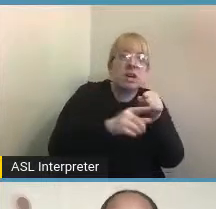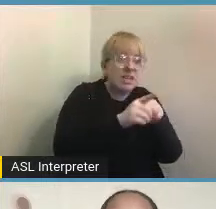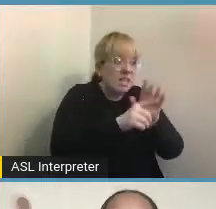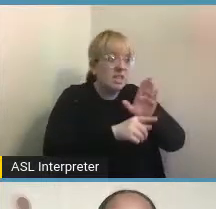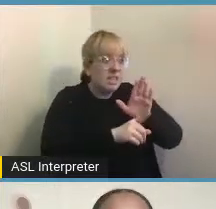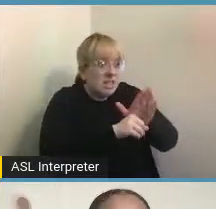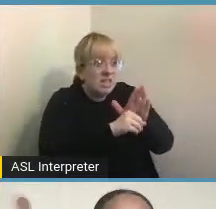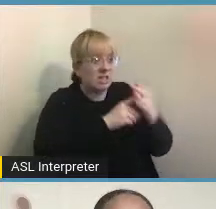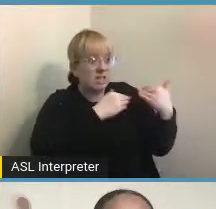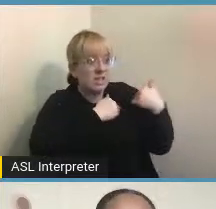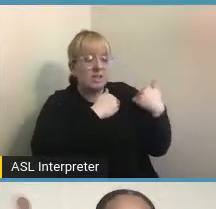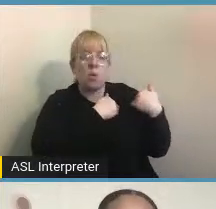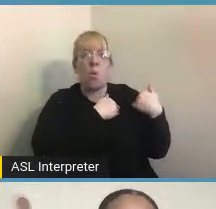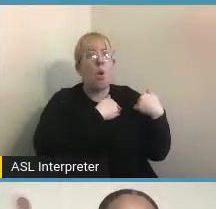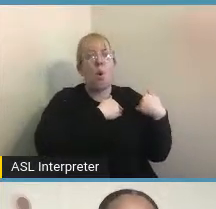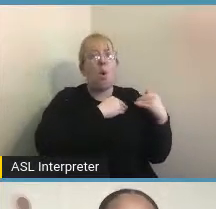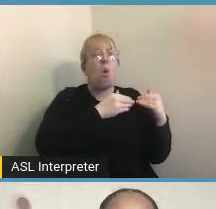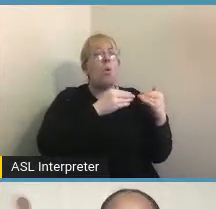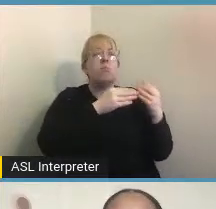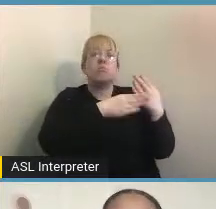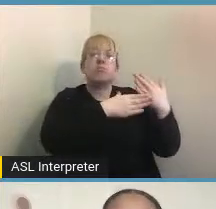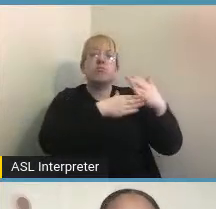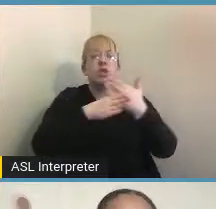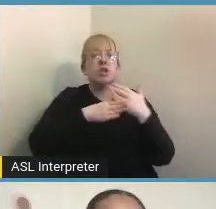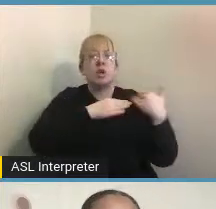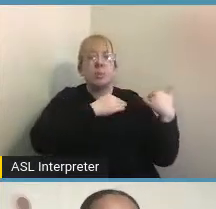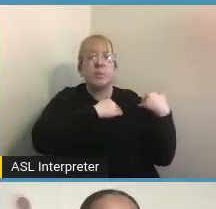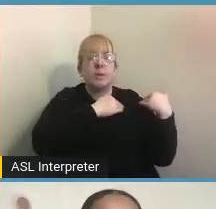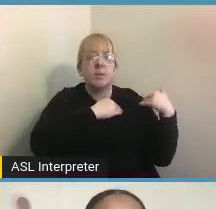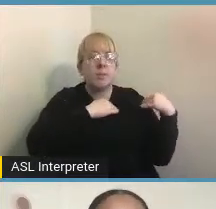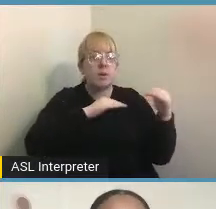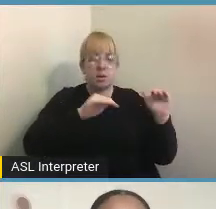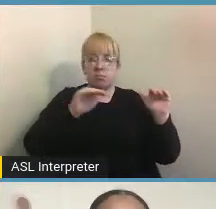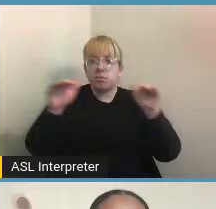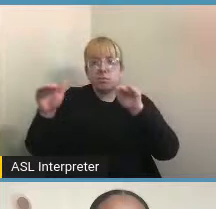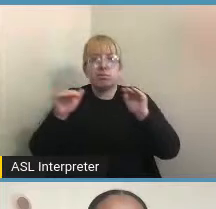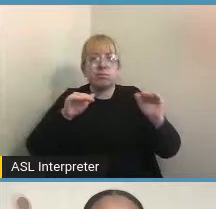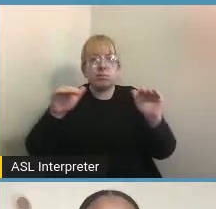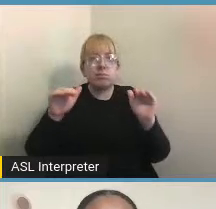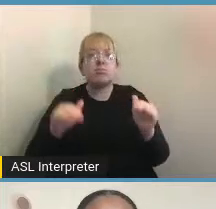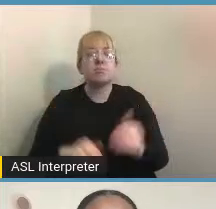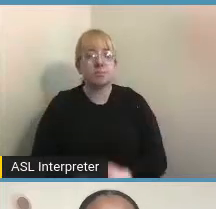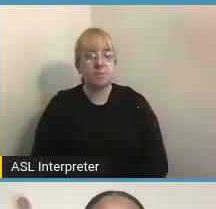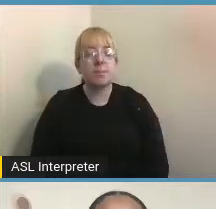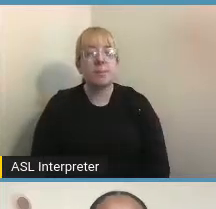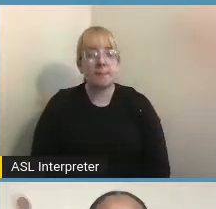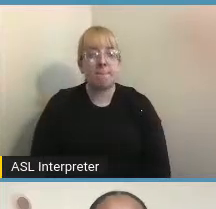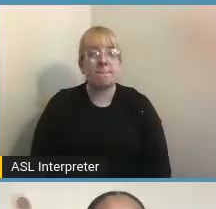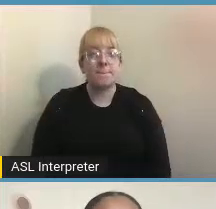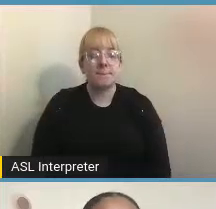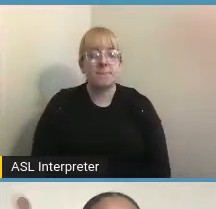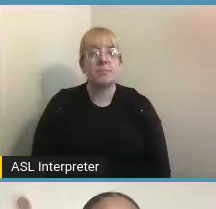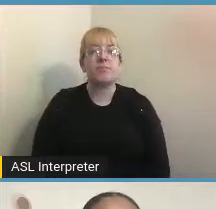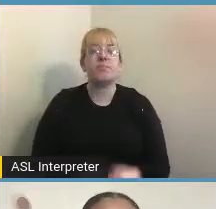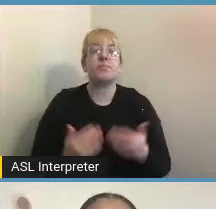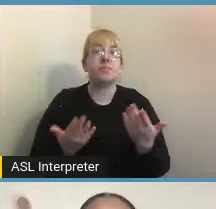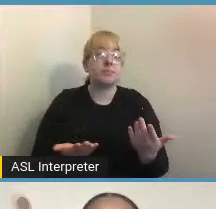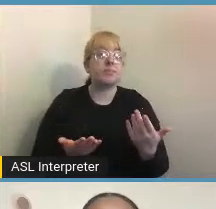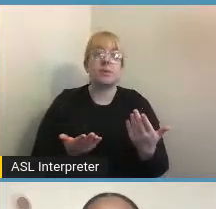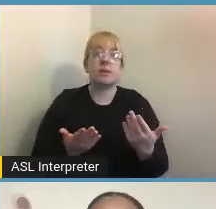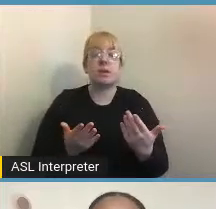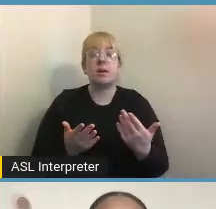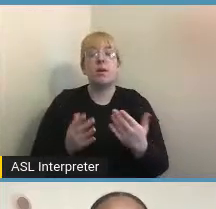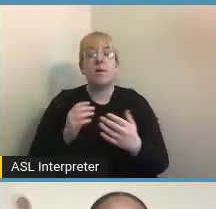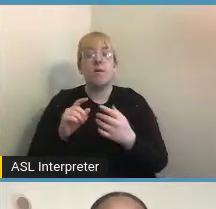in the active portion of the social media campaign. And based on the